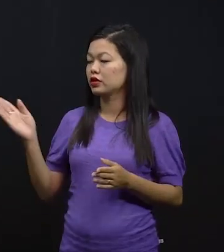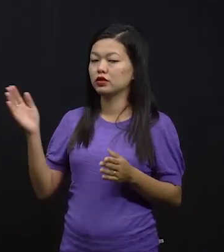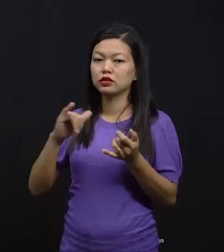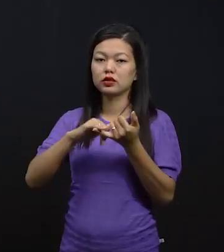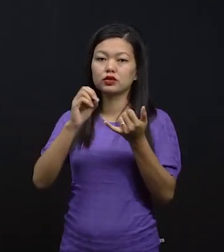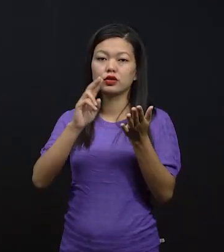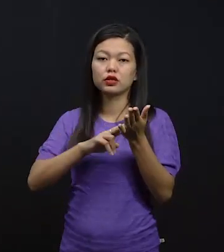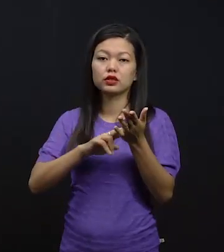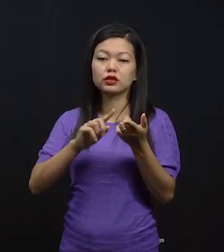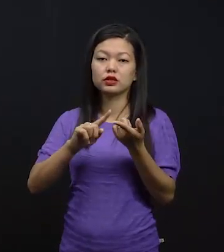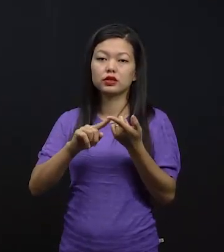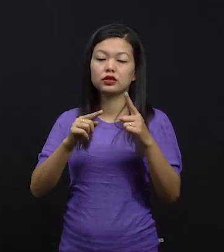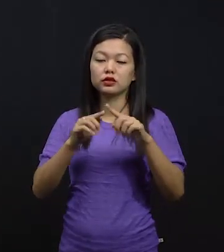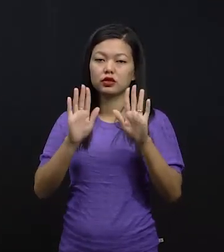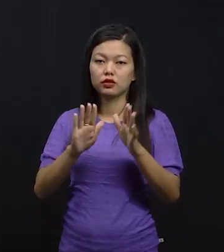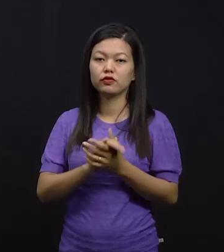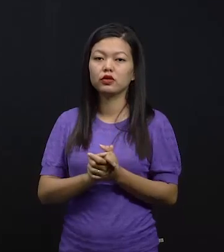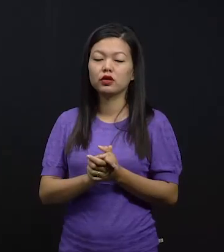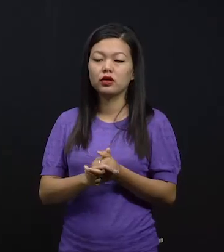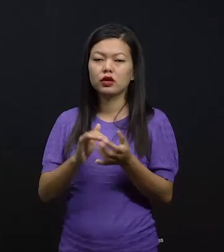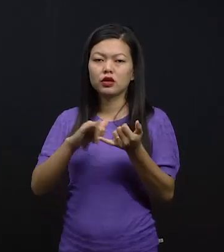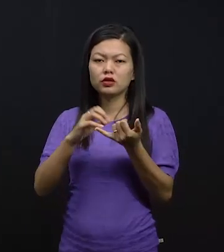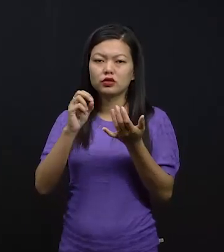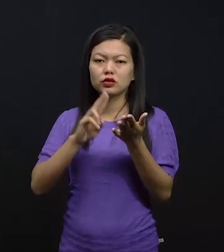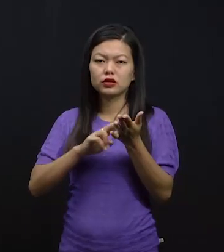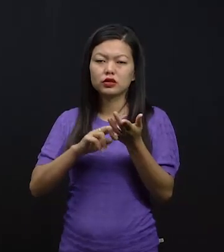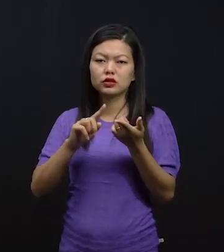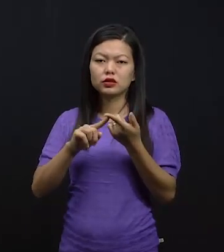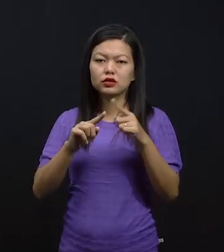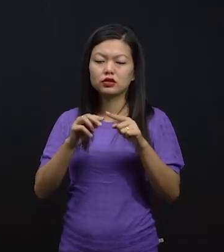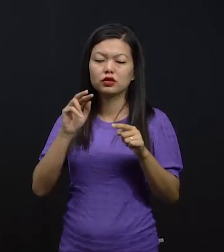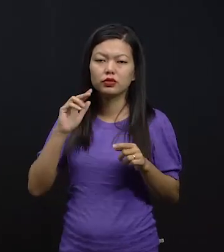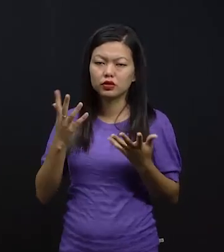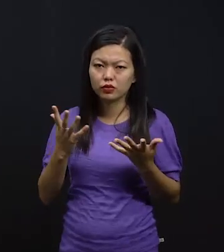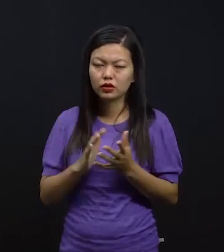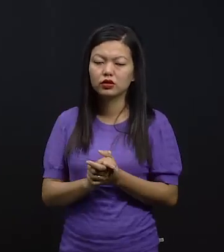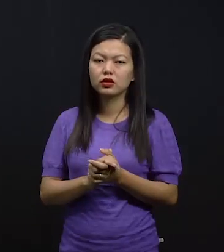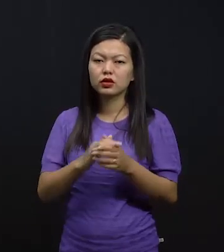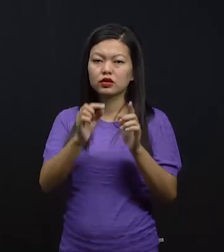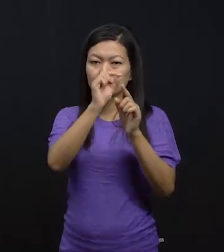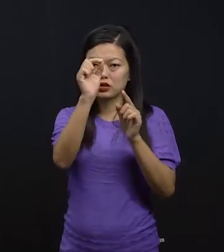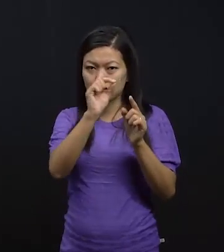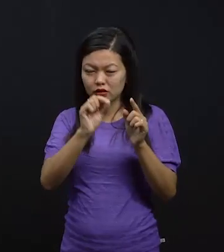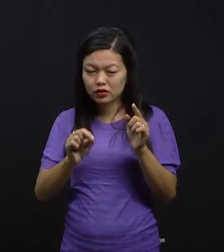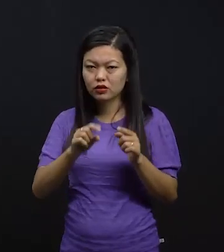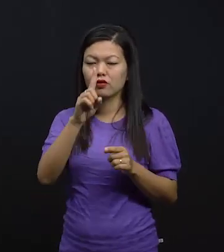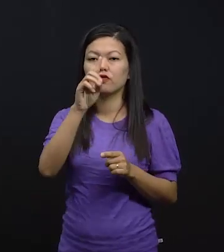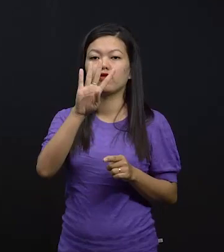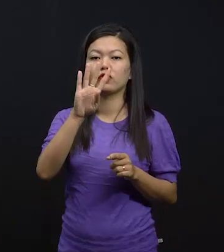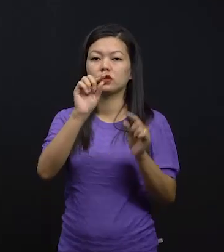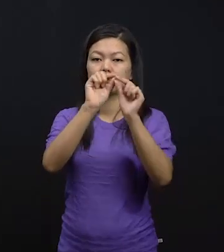a 14-lined poem, and it will normally consist of